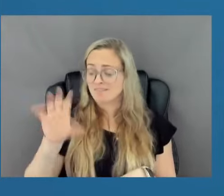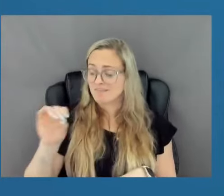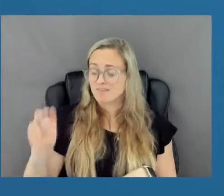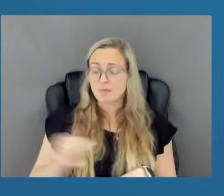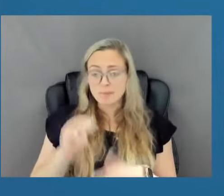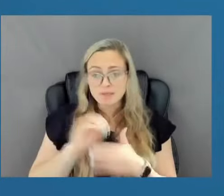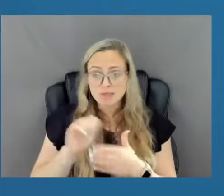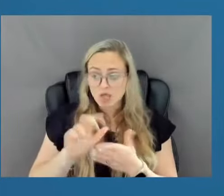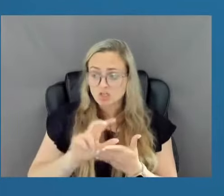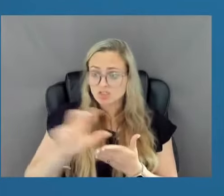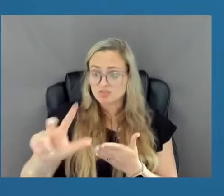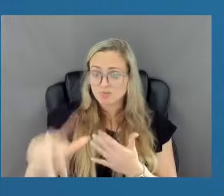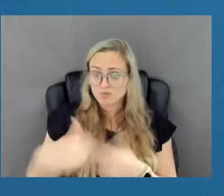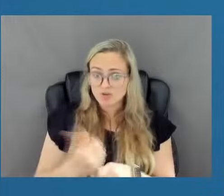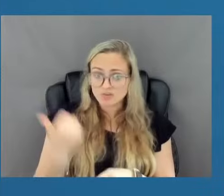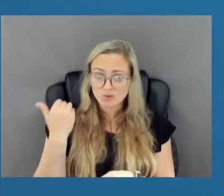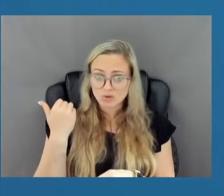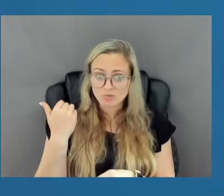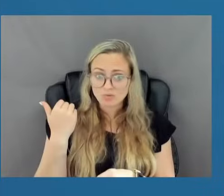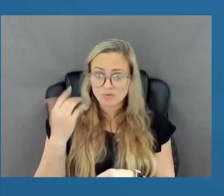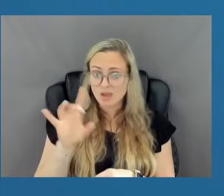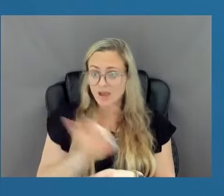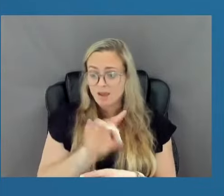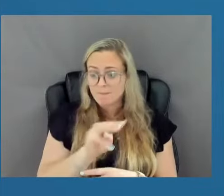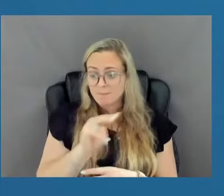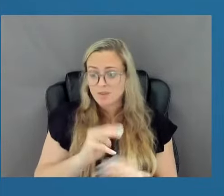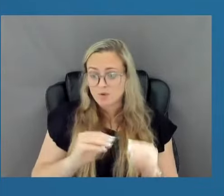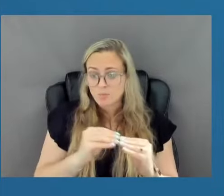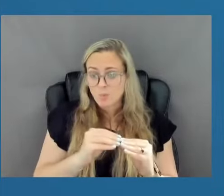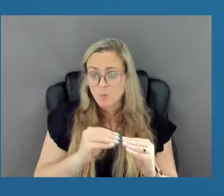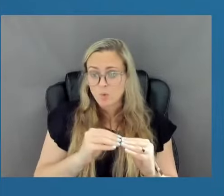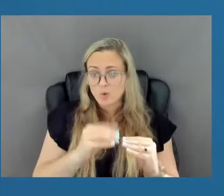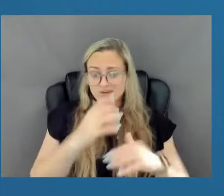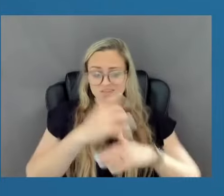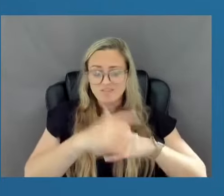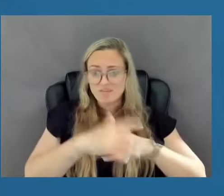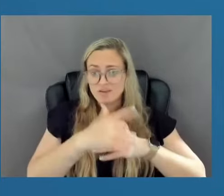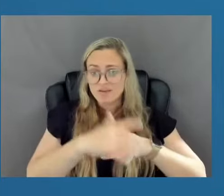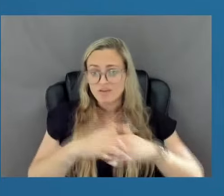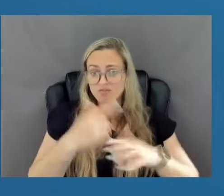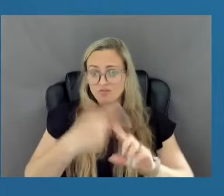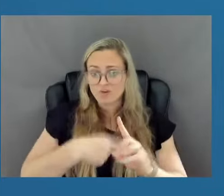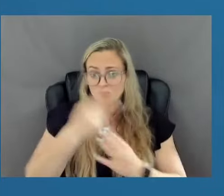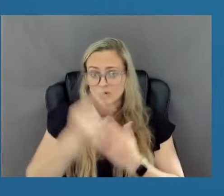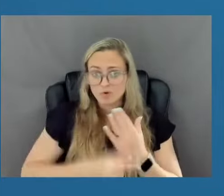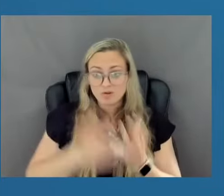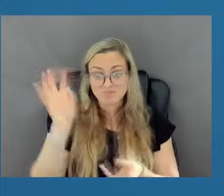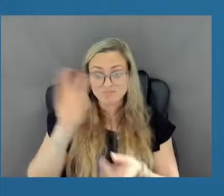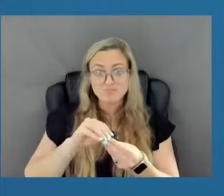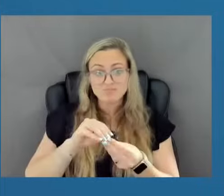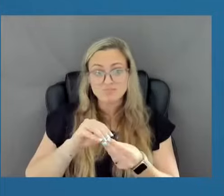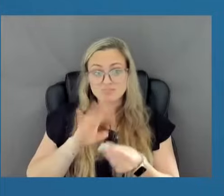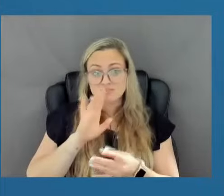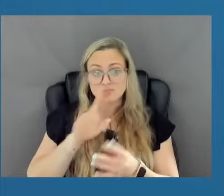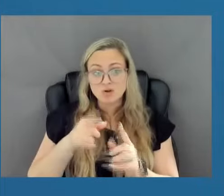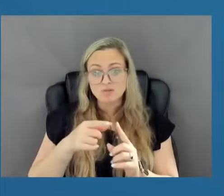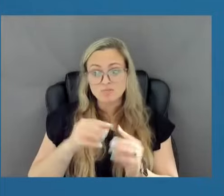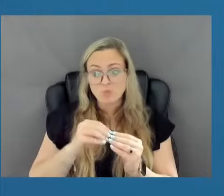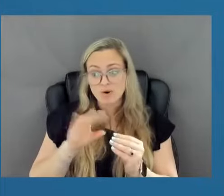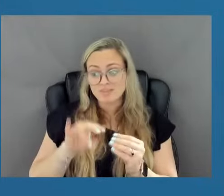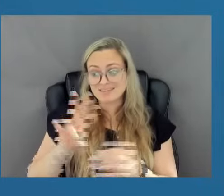3 years ago, and $8 million more into the vacant rental program, you add it up, we're talking over $70